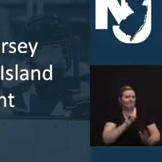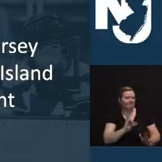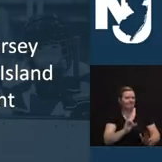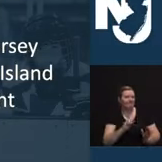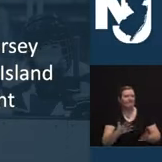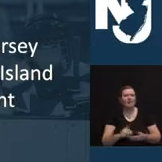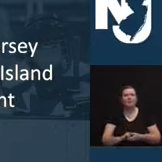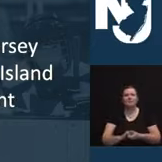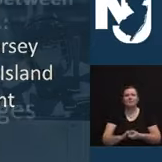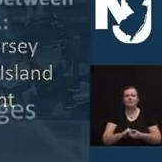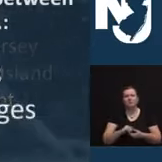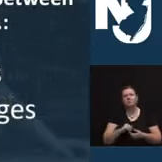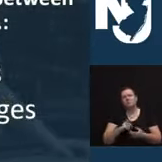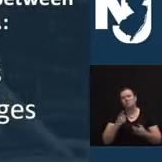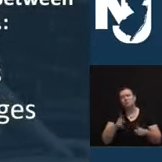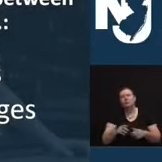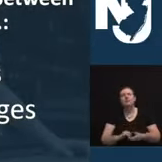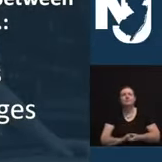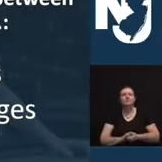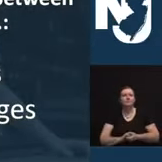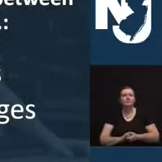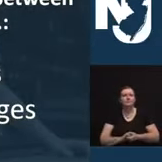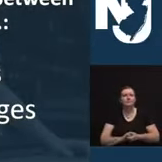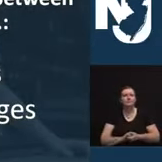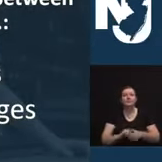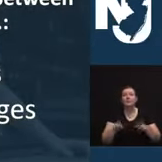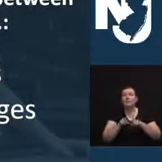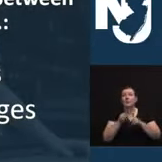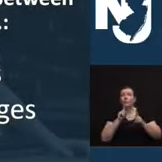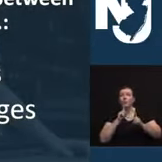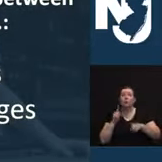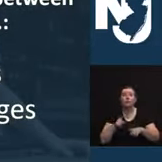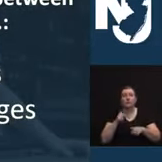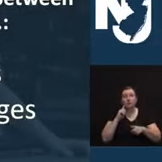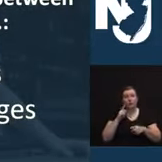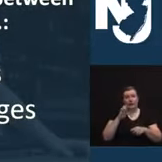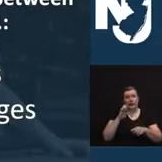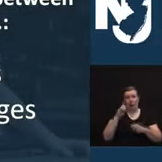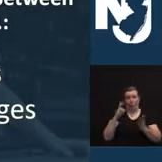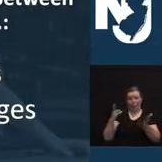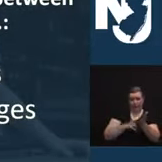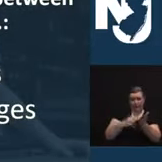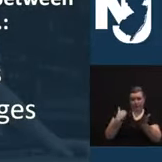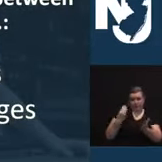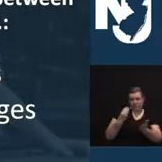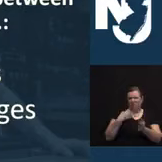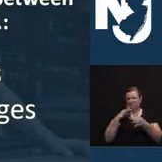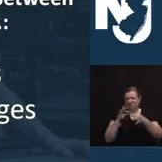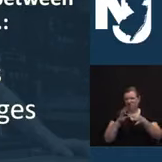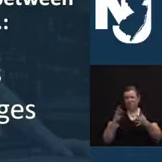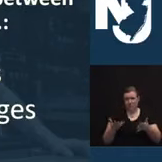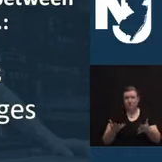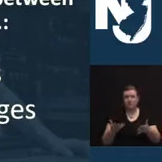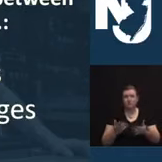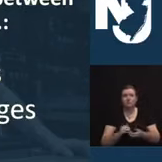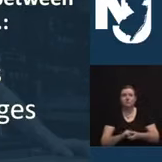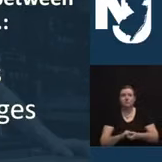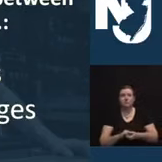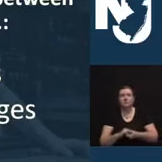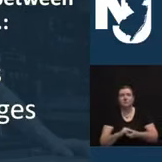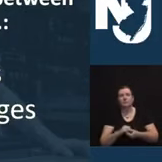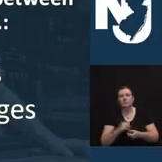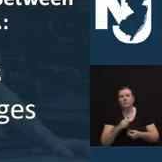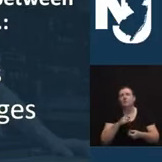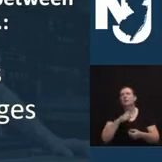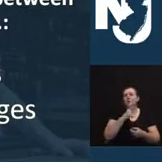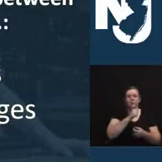same executive order I spoke to on Monday also directs restaurants, bars, clubs, and lounges to close their indoor